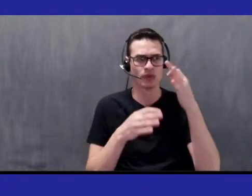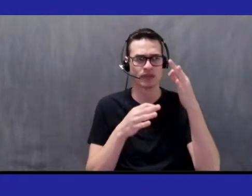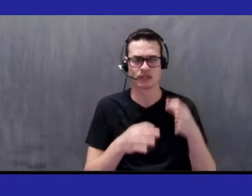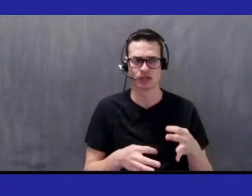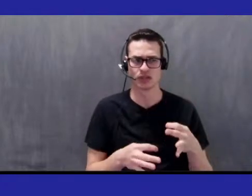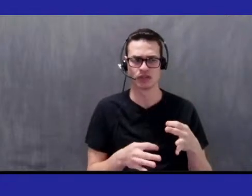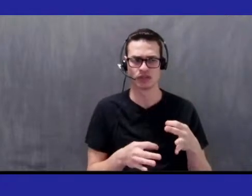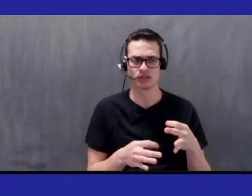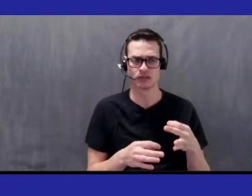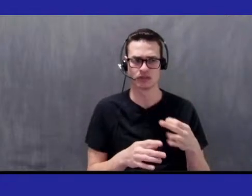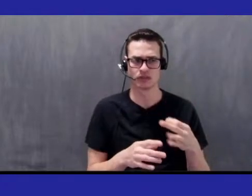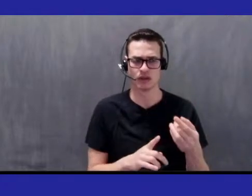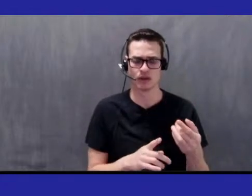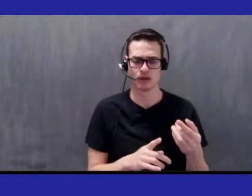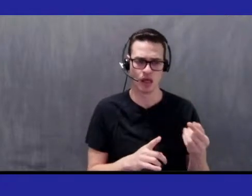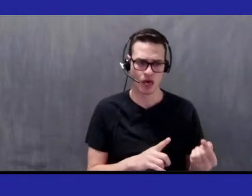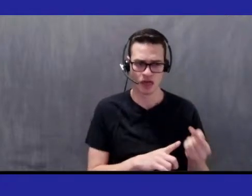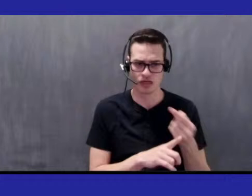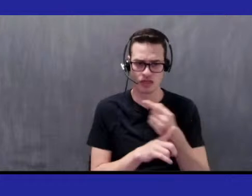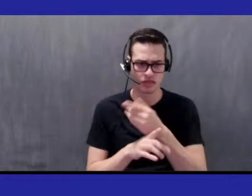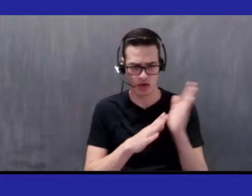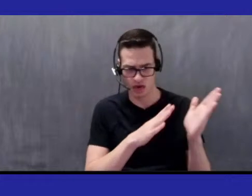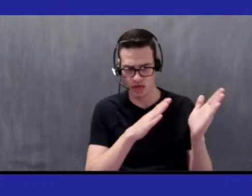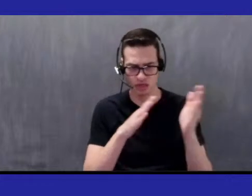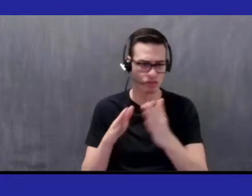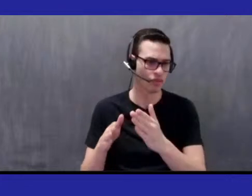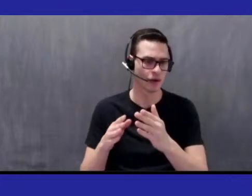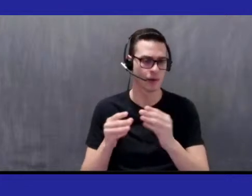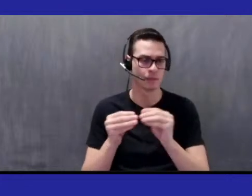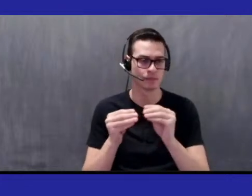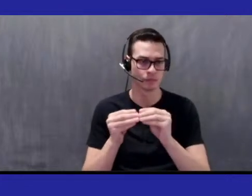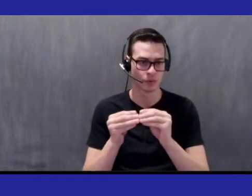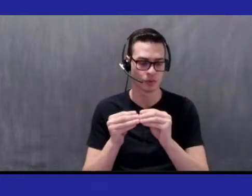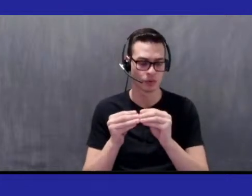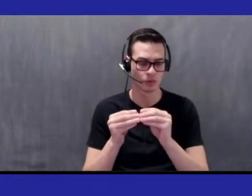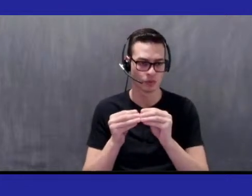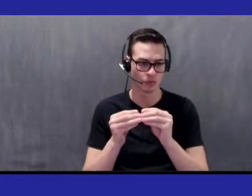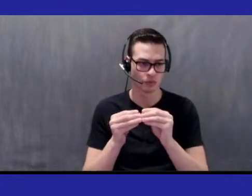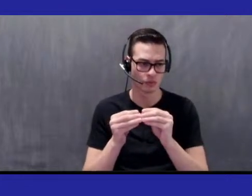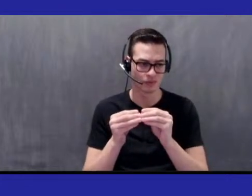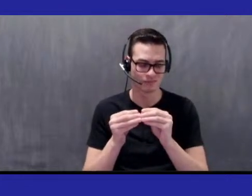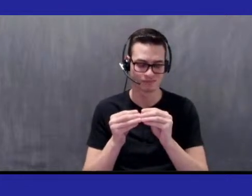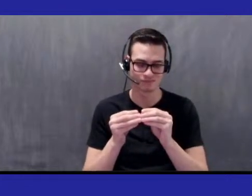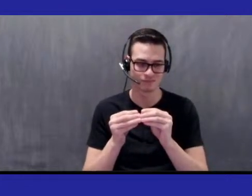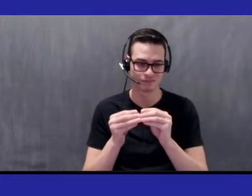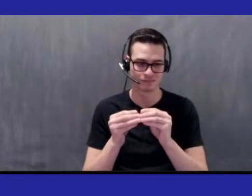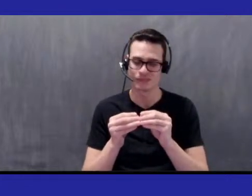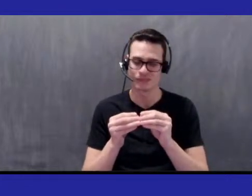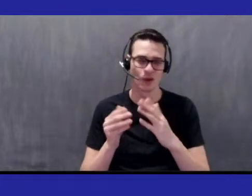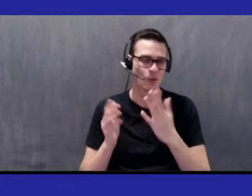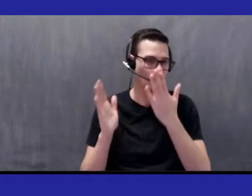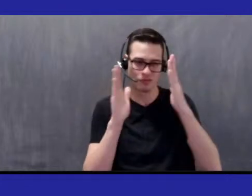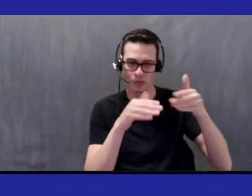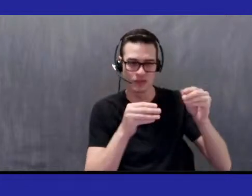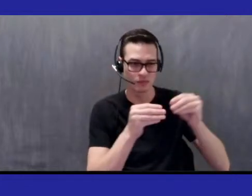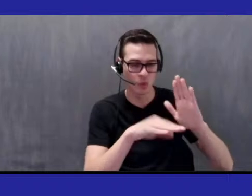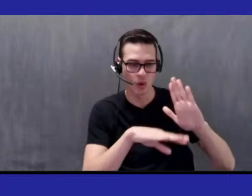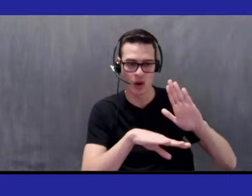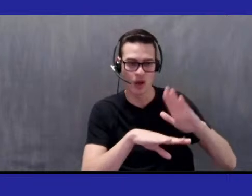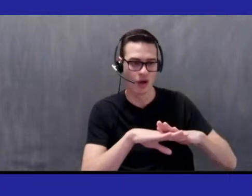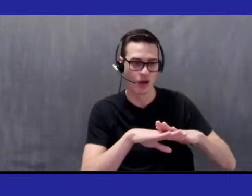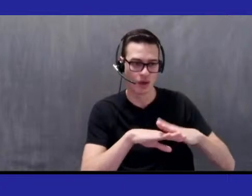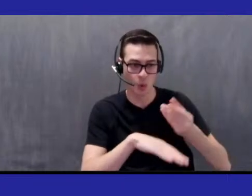that direct actually more attention or resources to white patients than to members of ethnic and racial minorities.